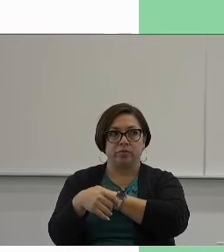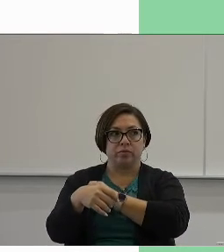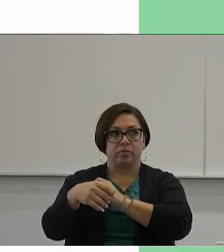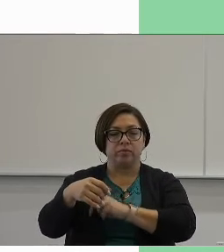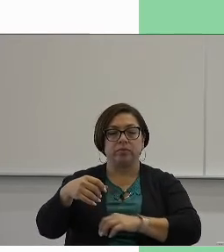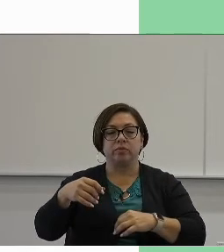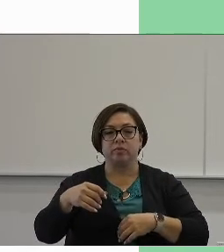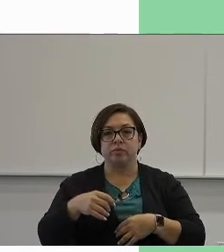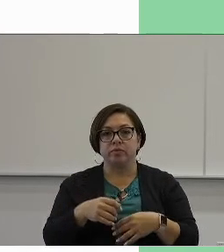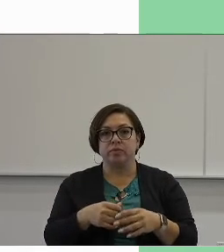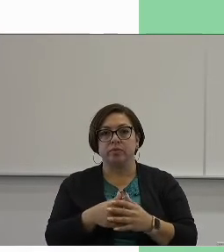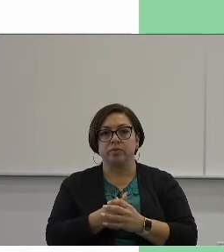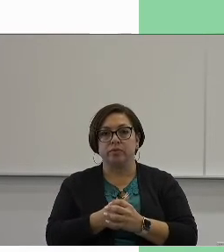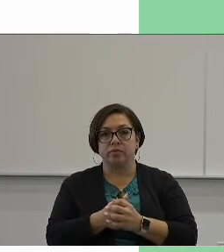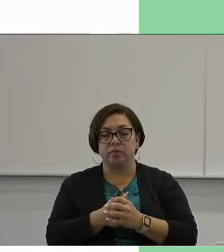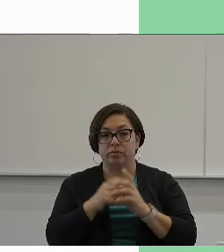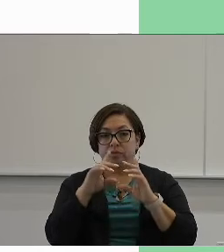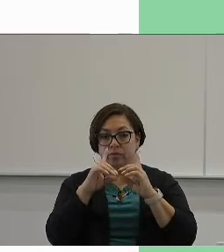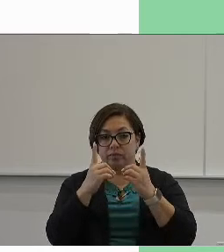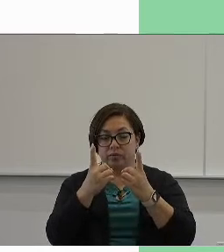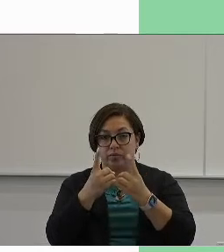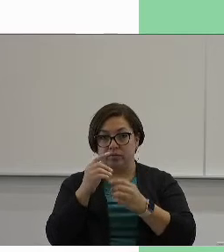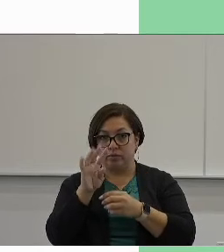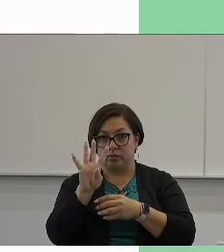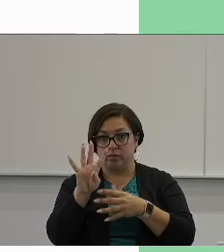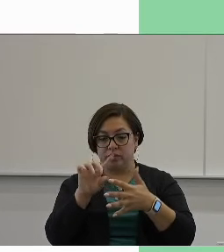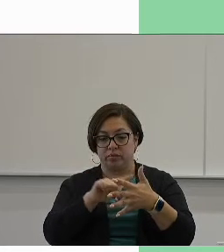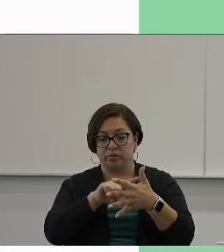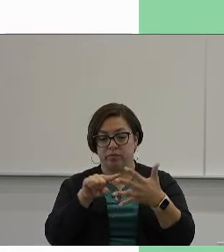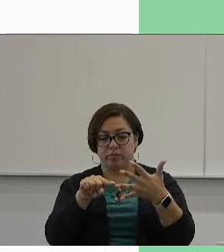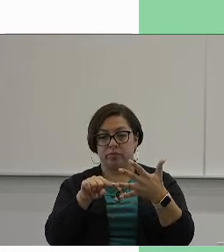districts. District 4,